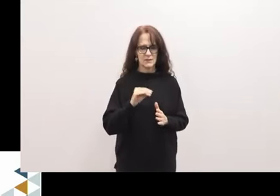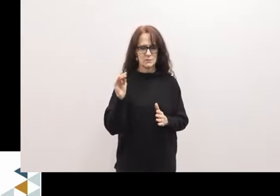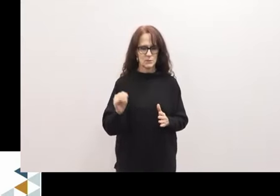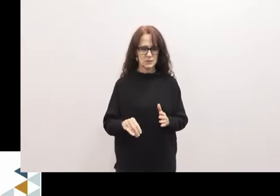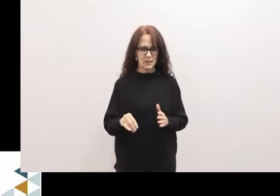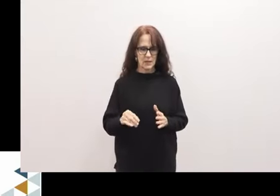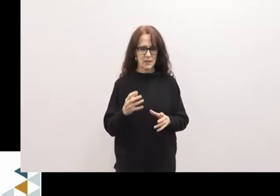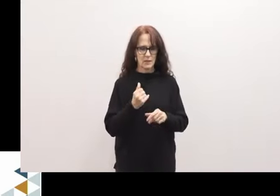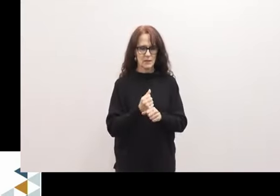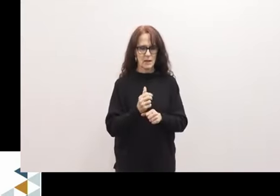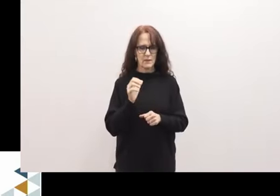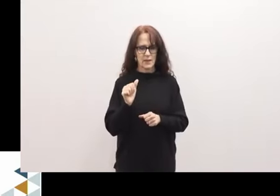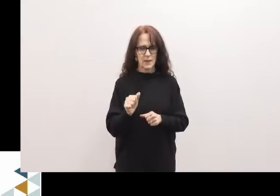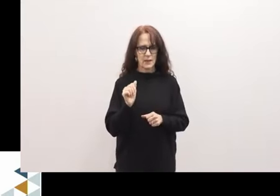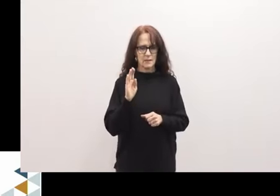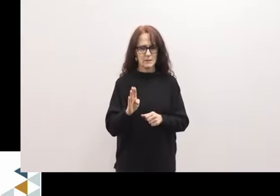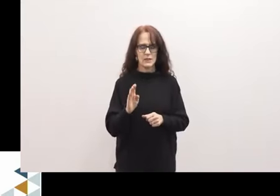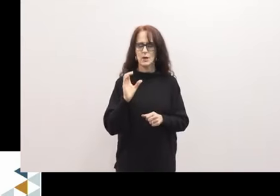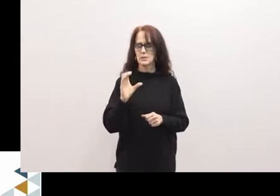that received that A, B, or C